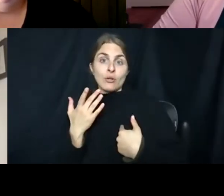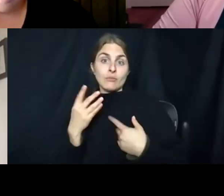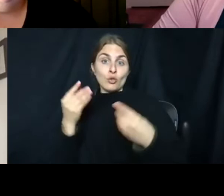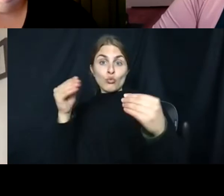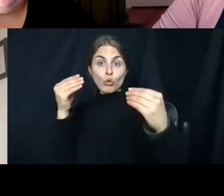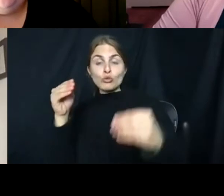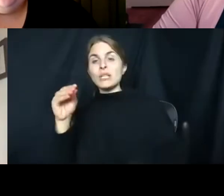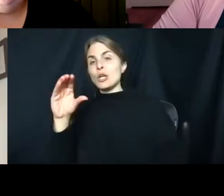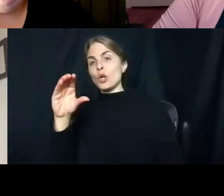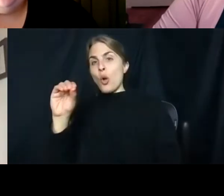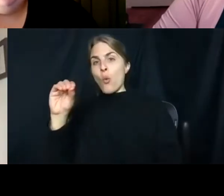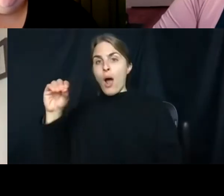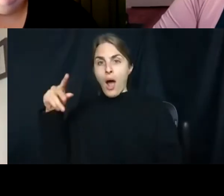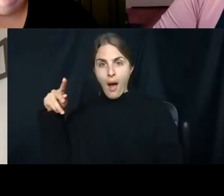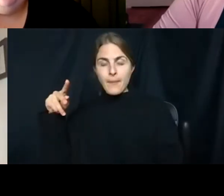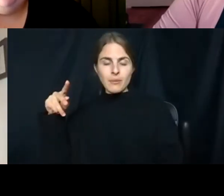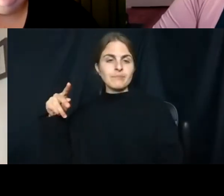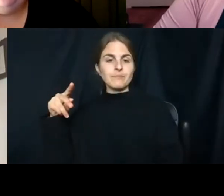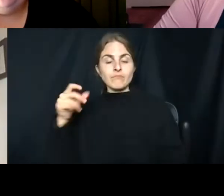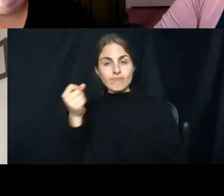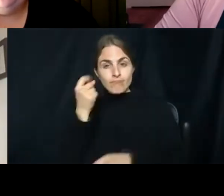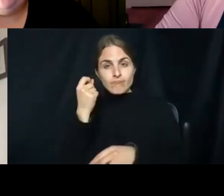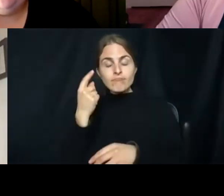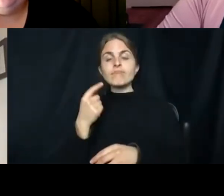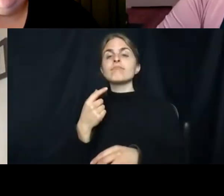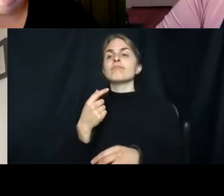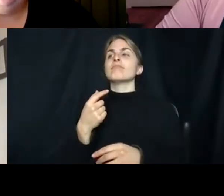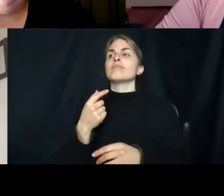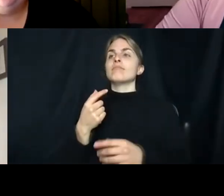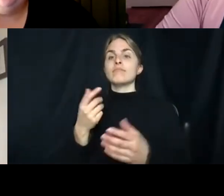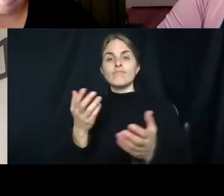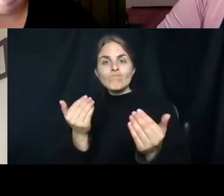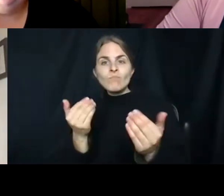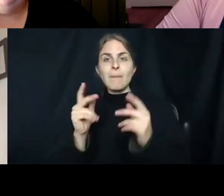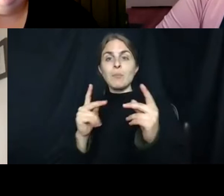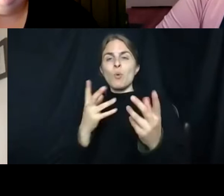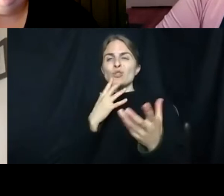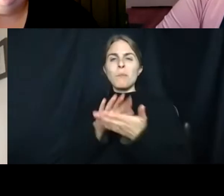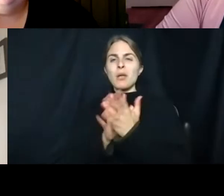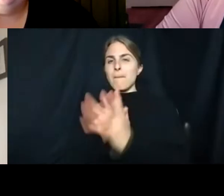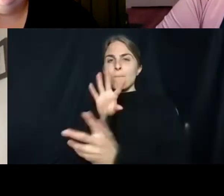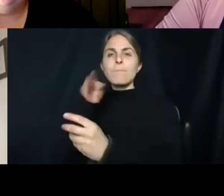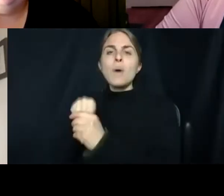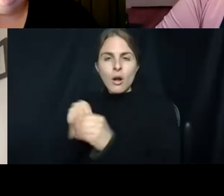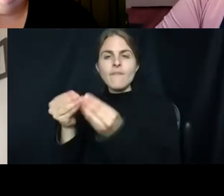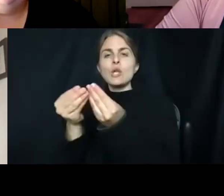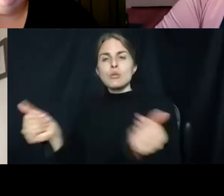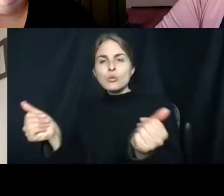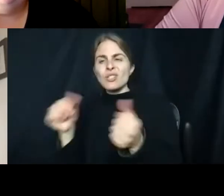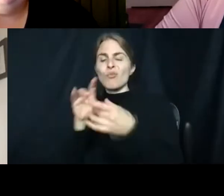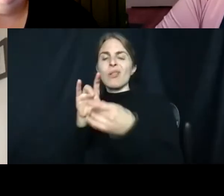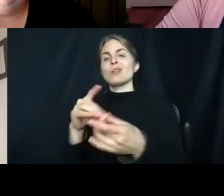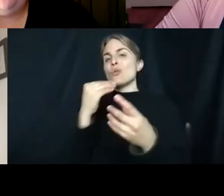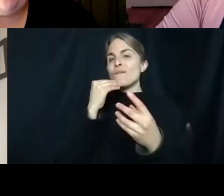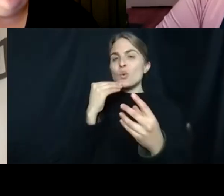the best way to get people invested in a solution to food insecurity in their community